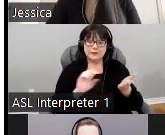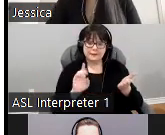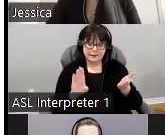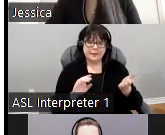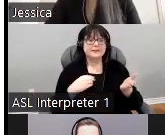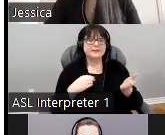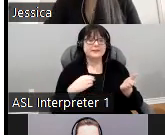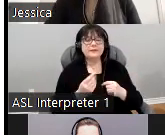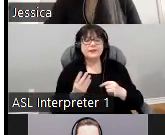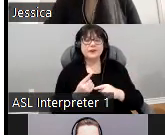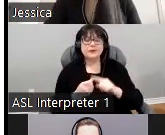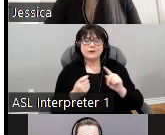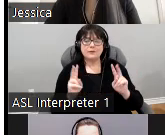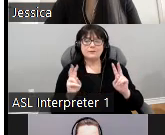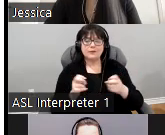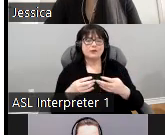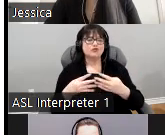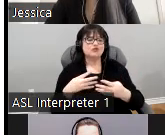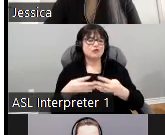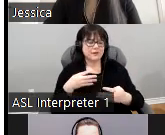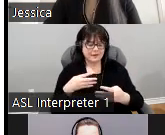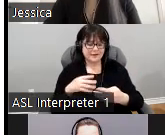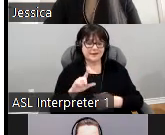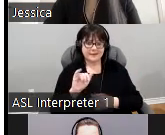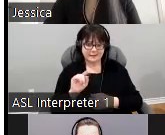gray literature sources.